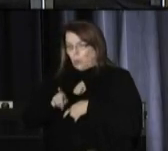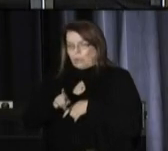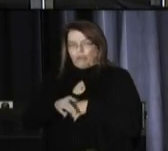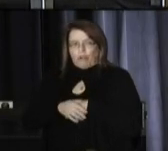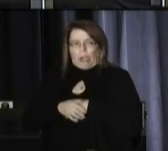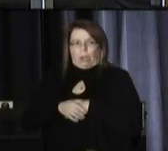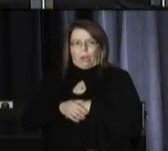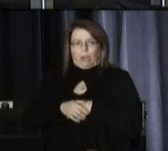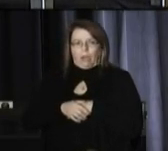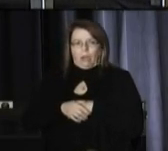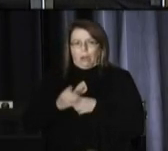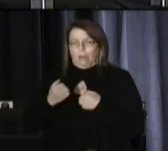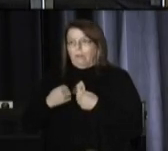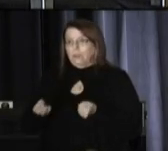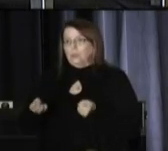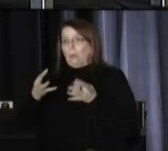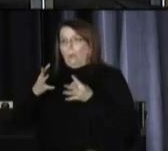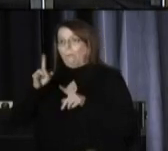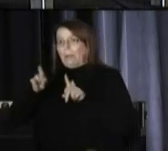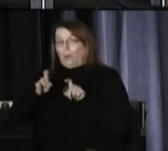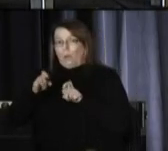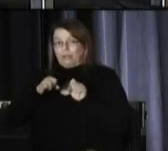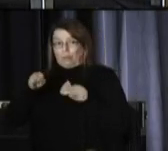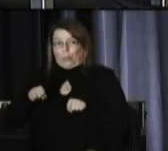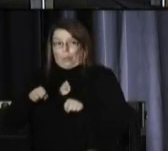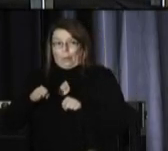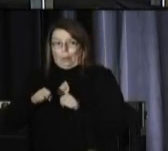I have so many good ones. We could go on for a long time.